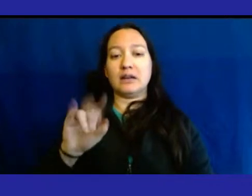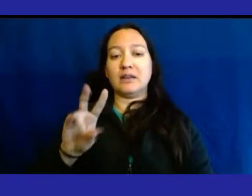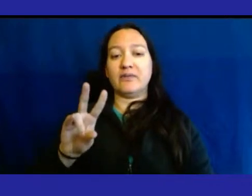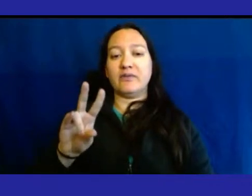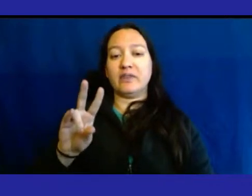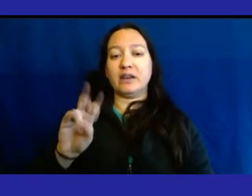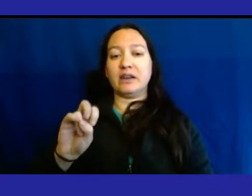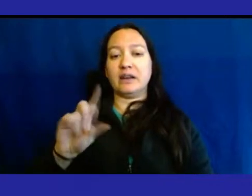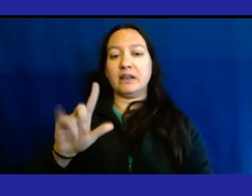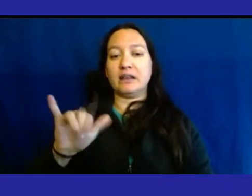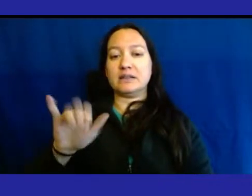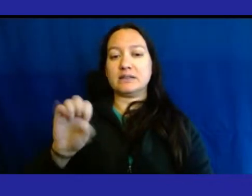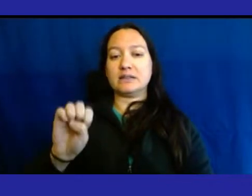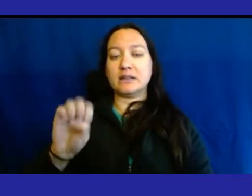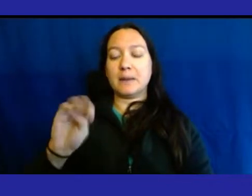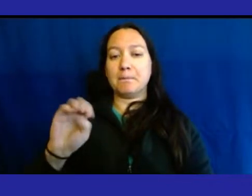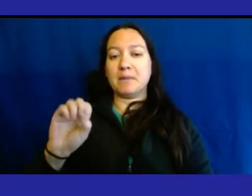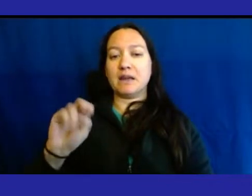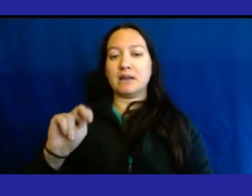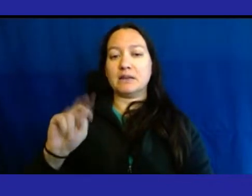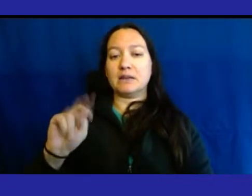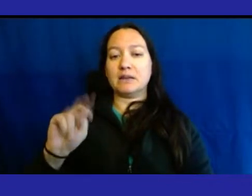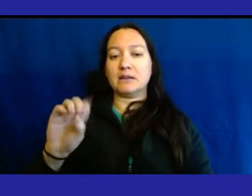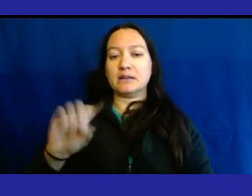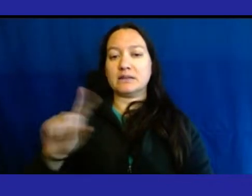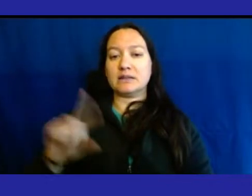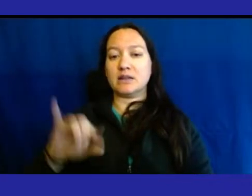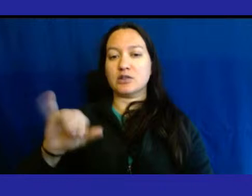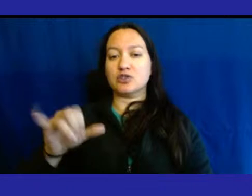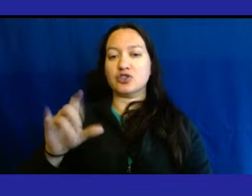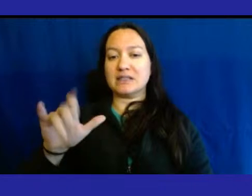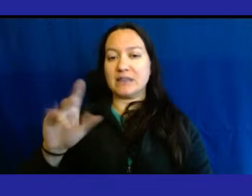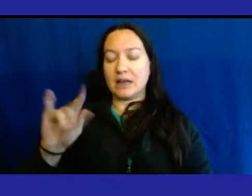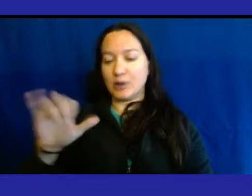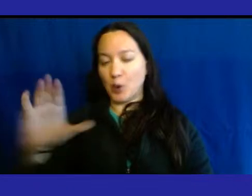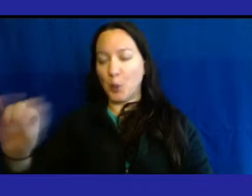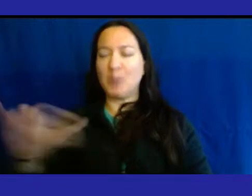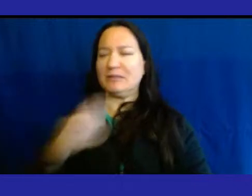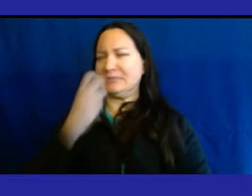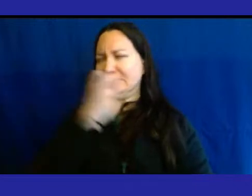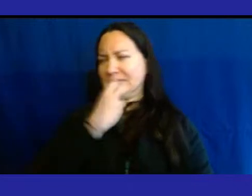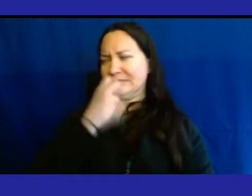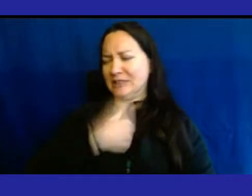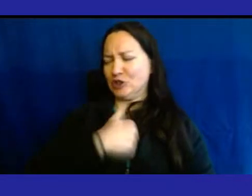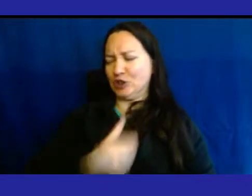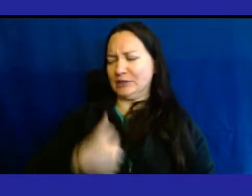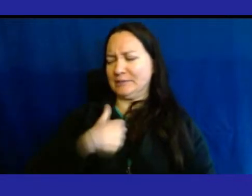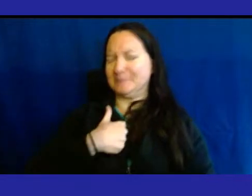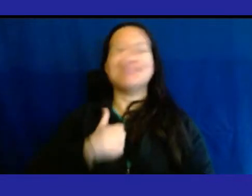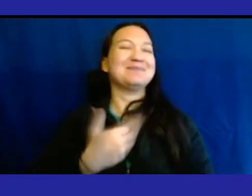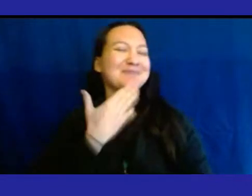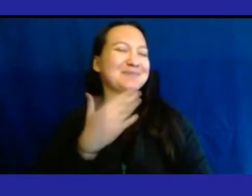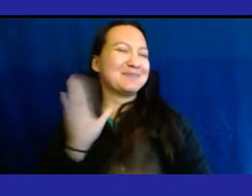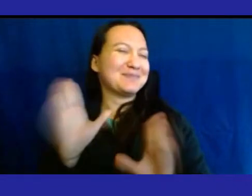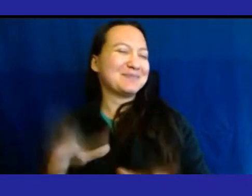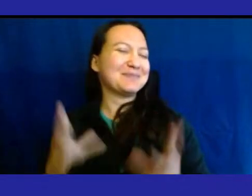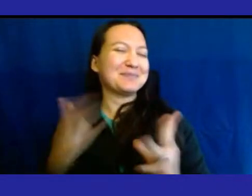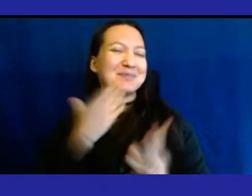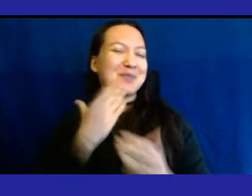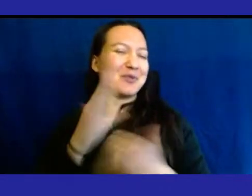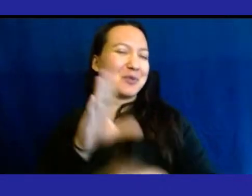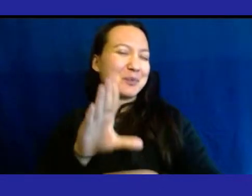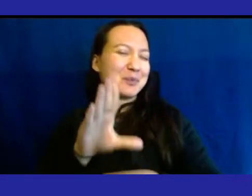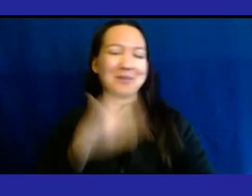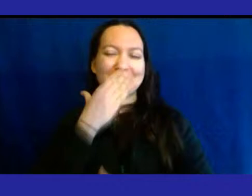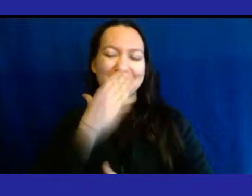Justinacio. Liana. Daniel. My apologies. No worries. Good afternoon, everyone, and thank you